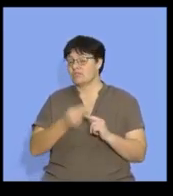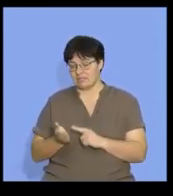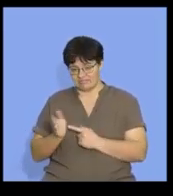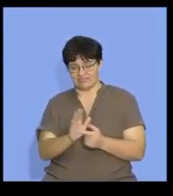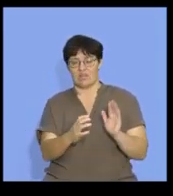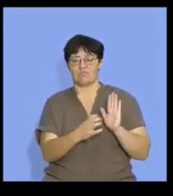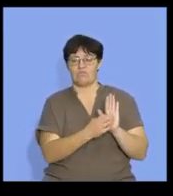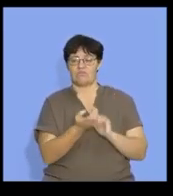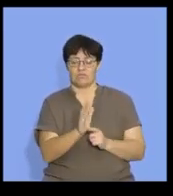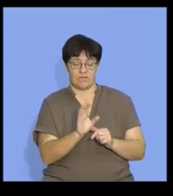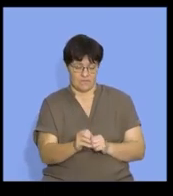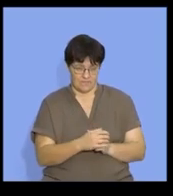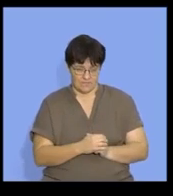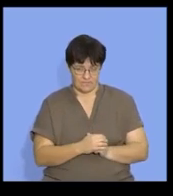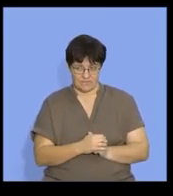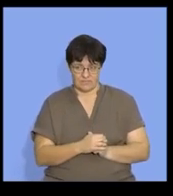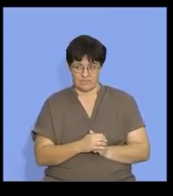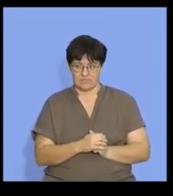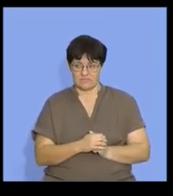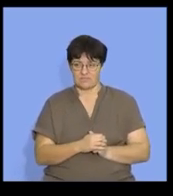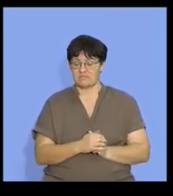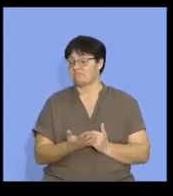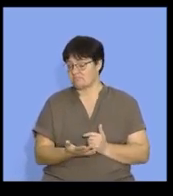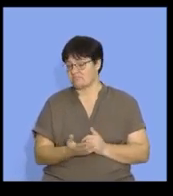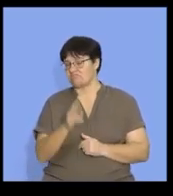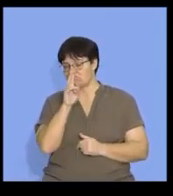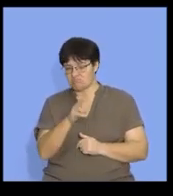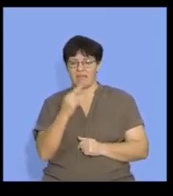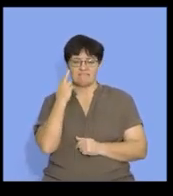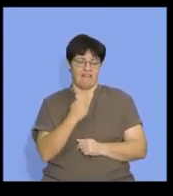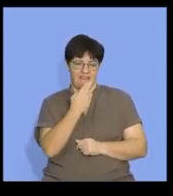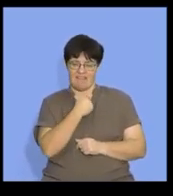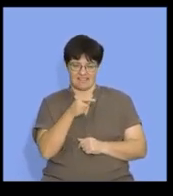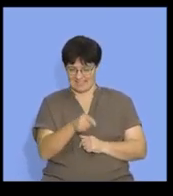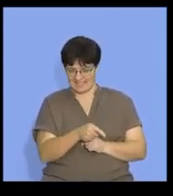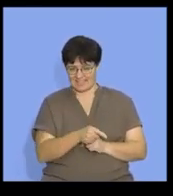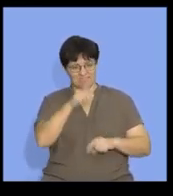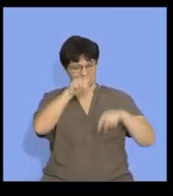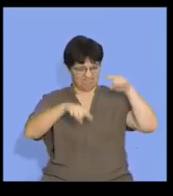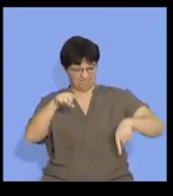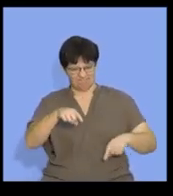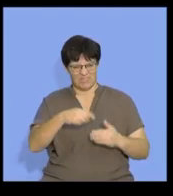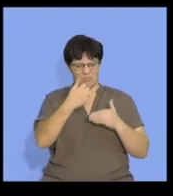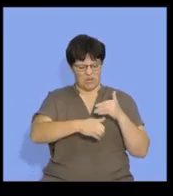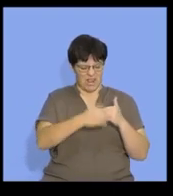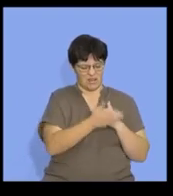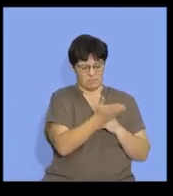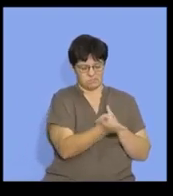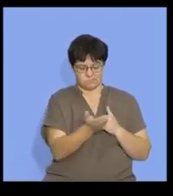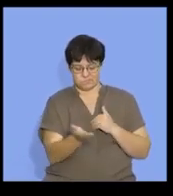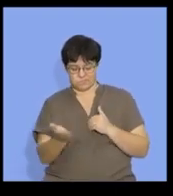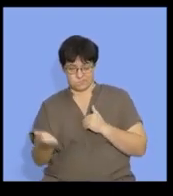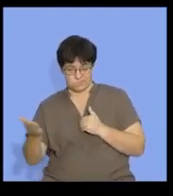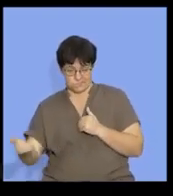below. Okay, so if we have a look here, a nice picture of the different slices of bread. Okay, state